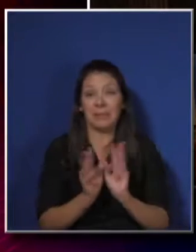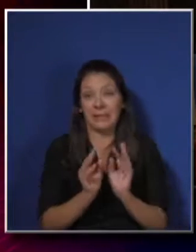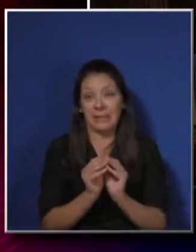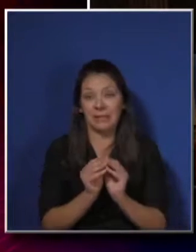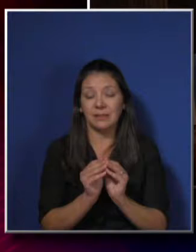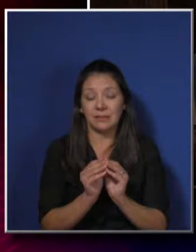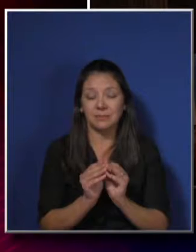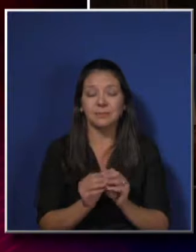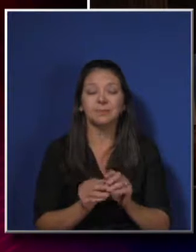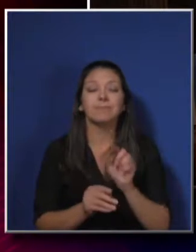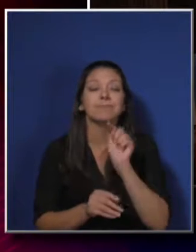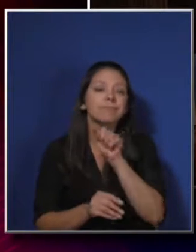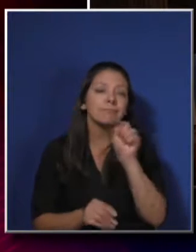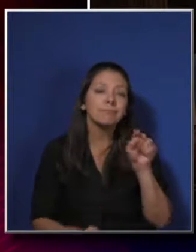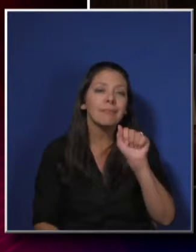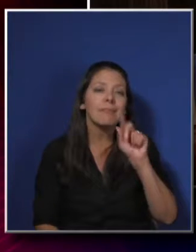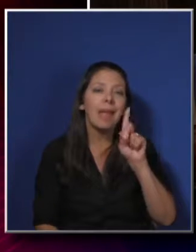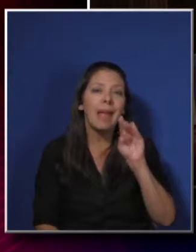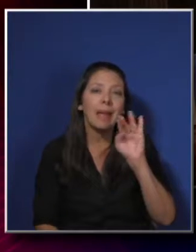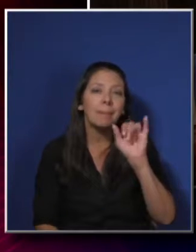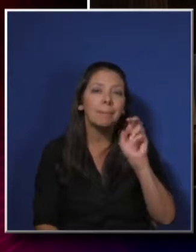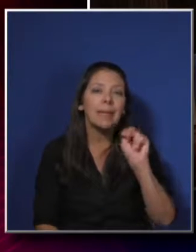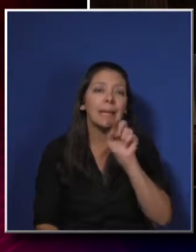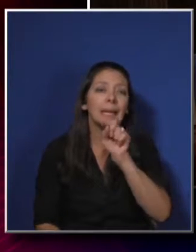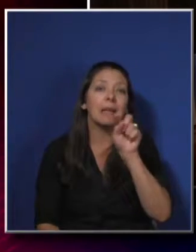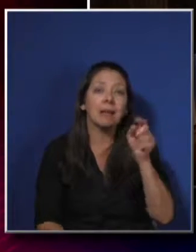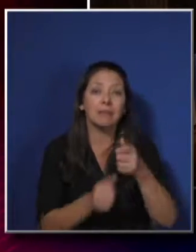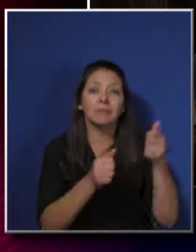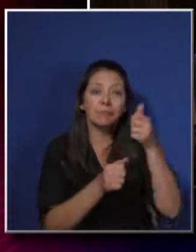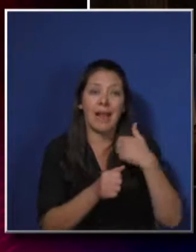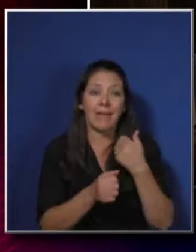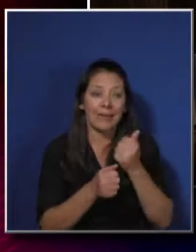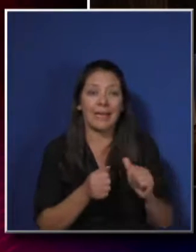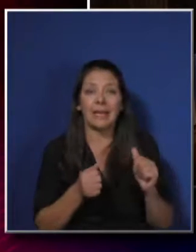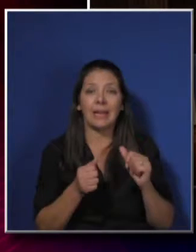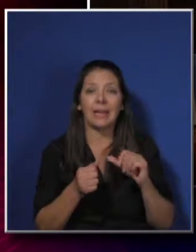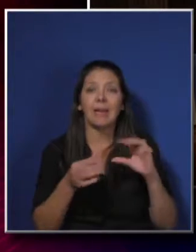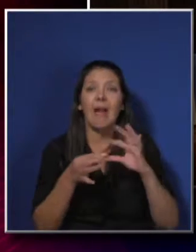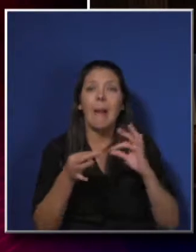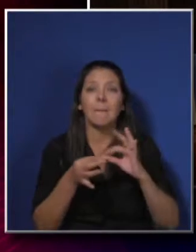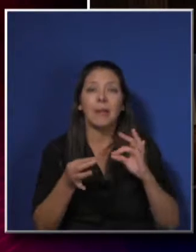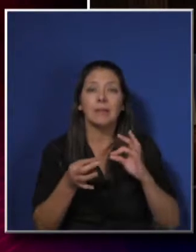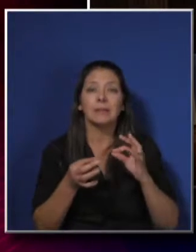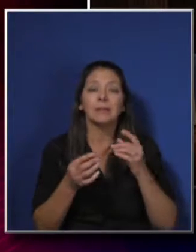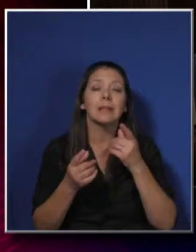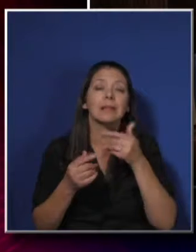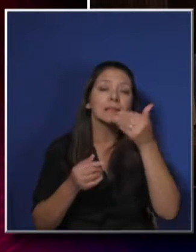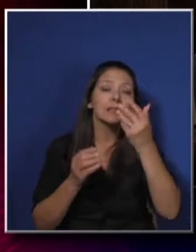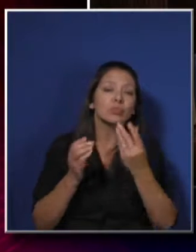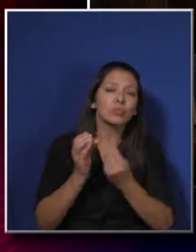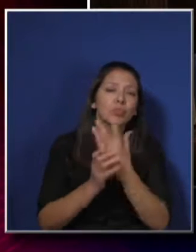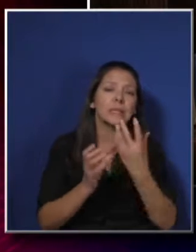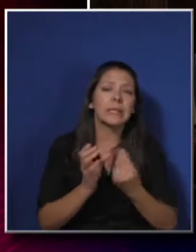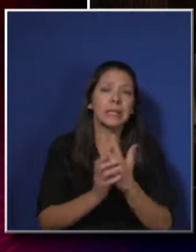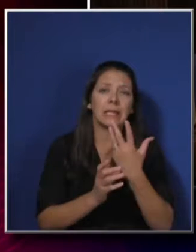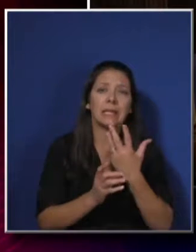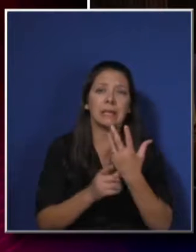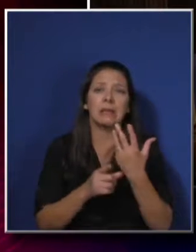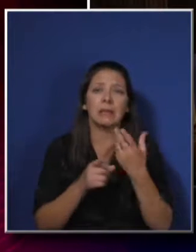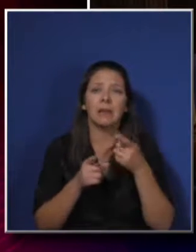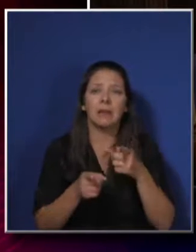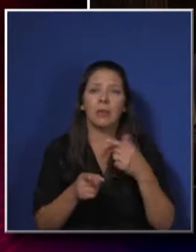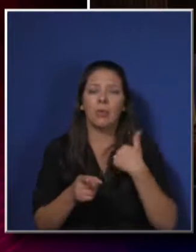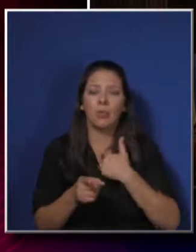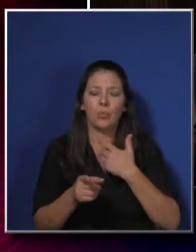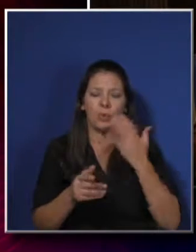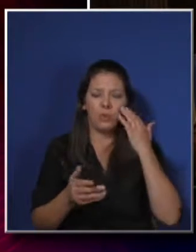the administration have any comments on this? I know in the spring, I think that gives us plenty of time in the spring for the contract renewals, et